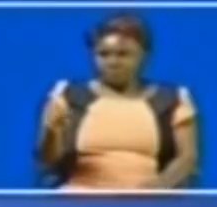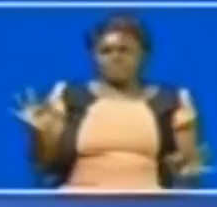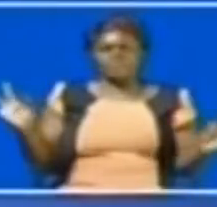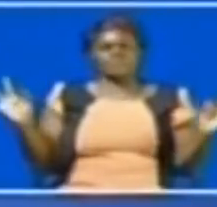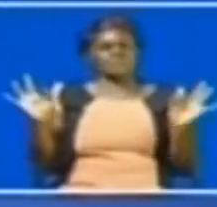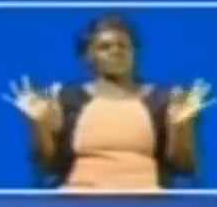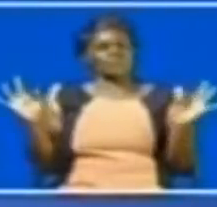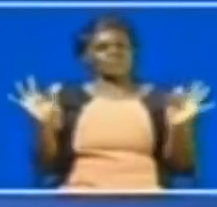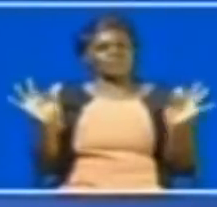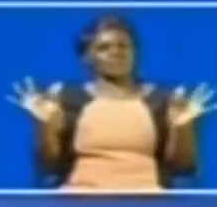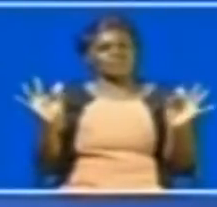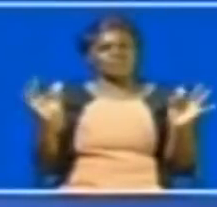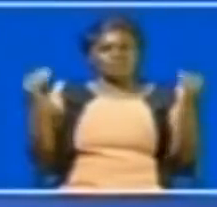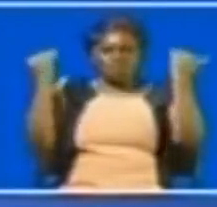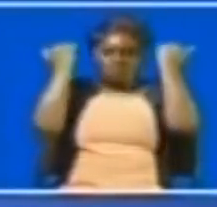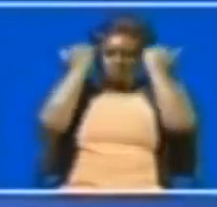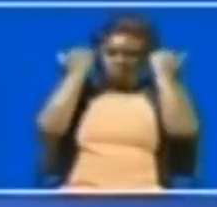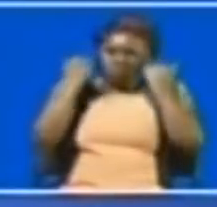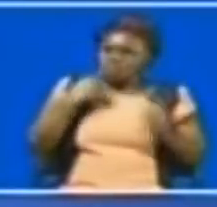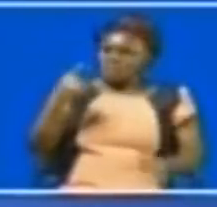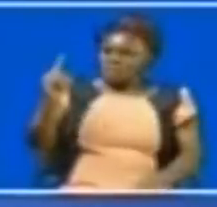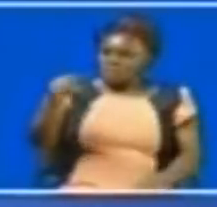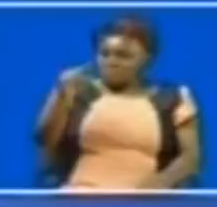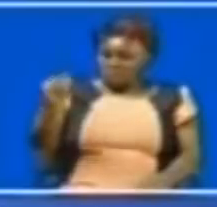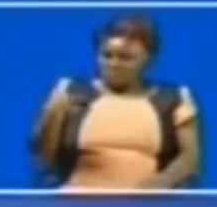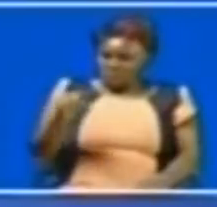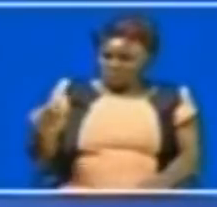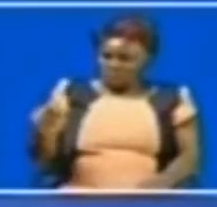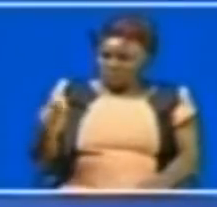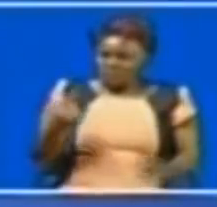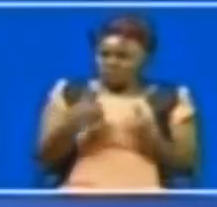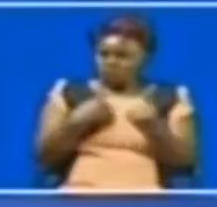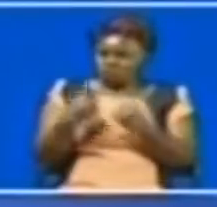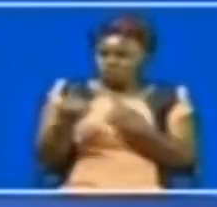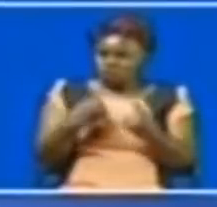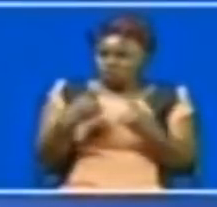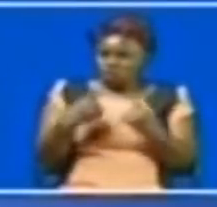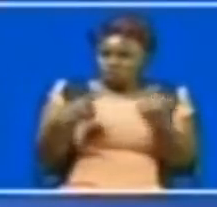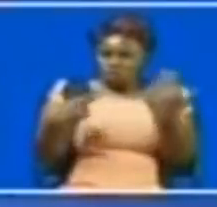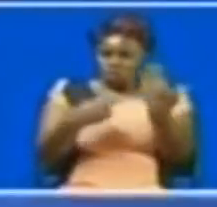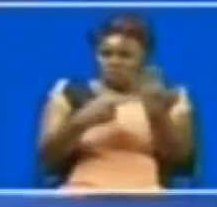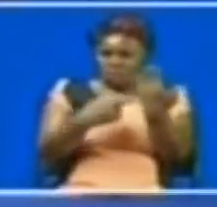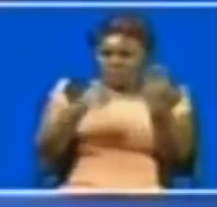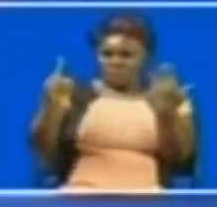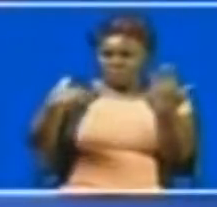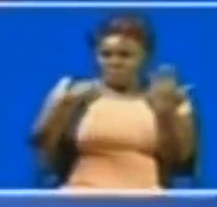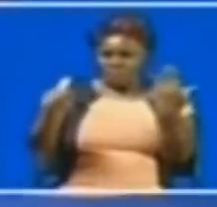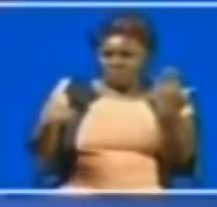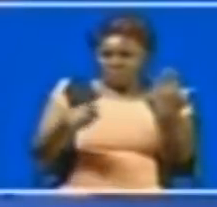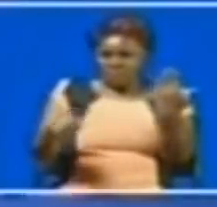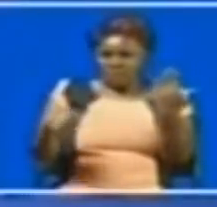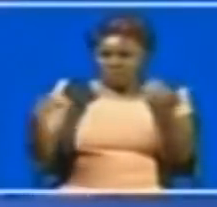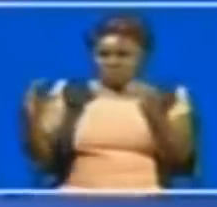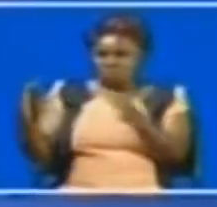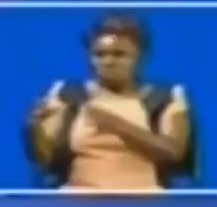you'll be surprised. When the court talks about illegalities, they talk about electoral offences committed by